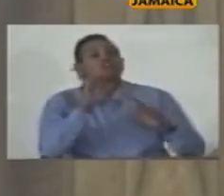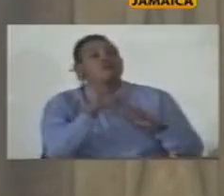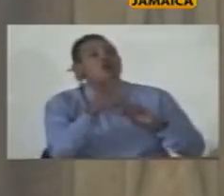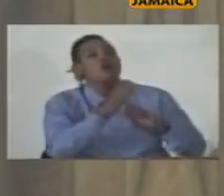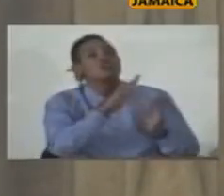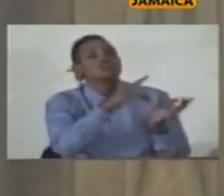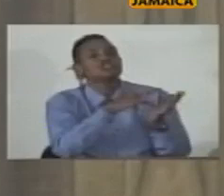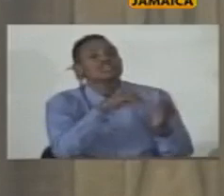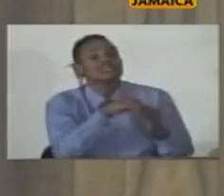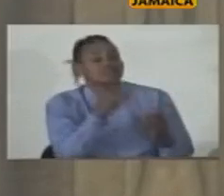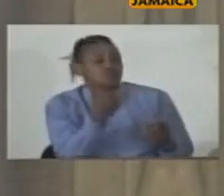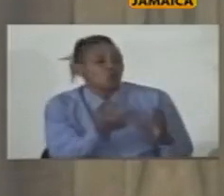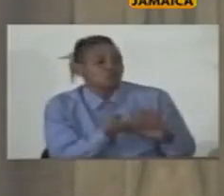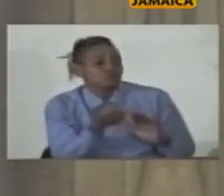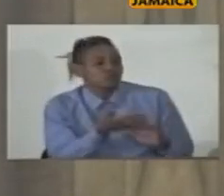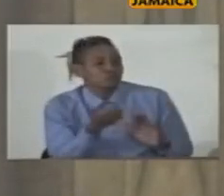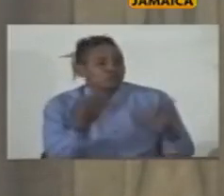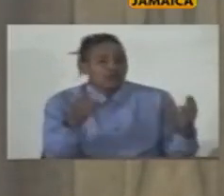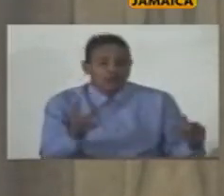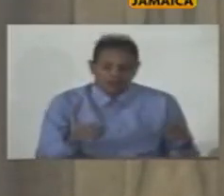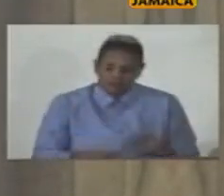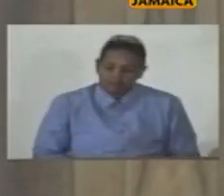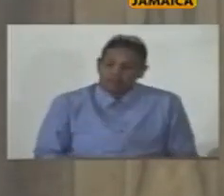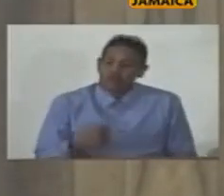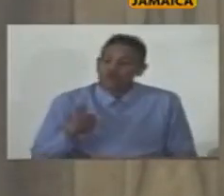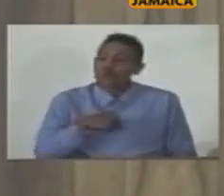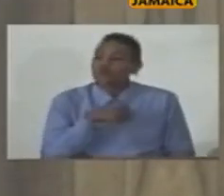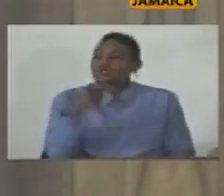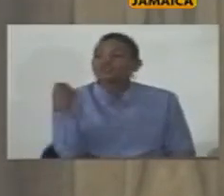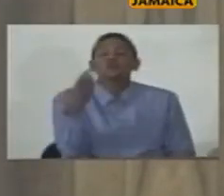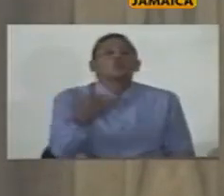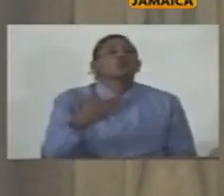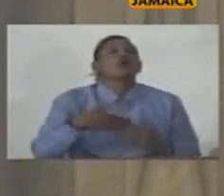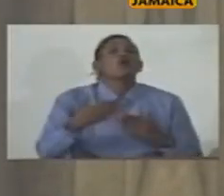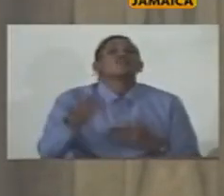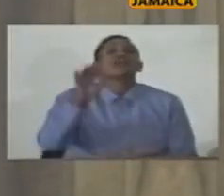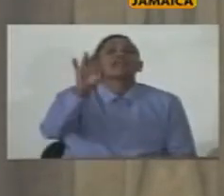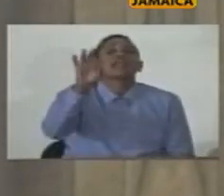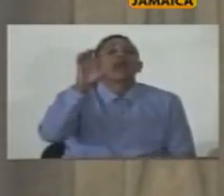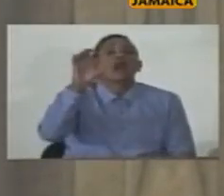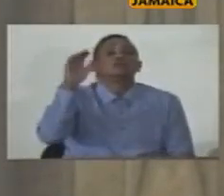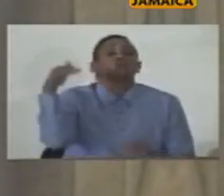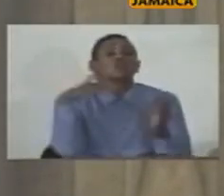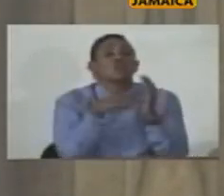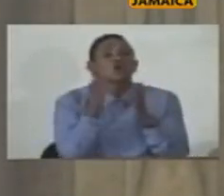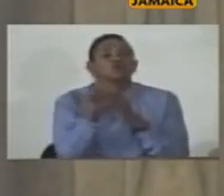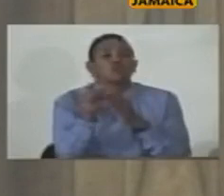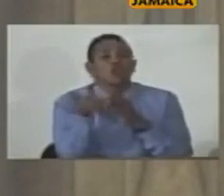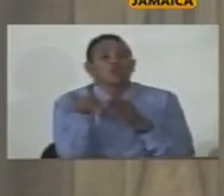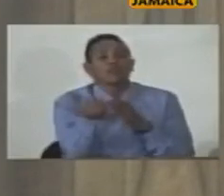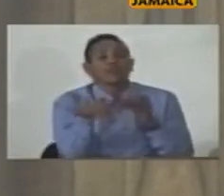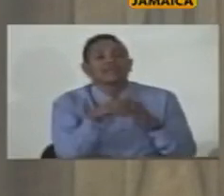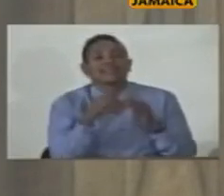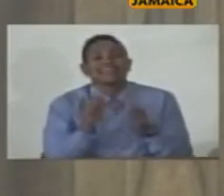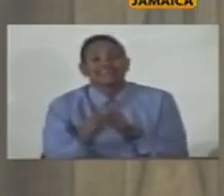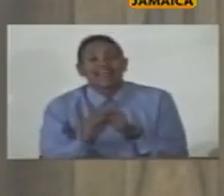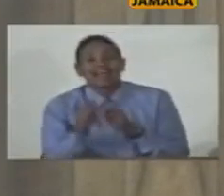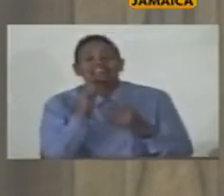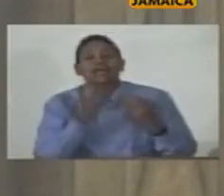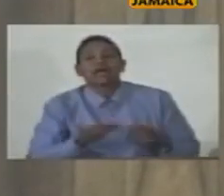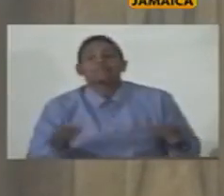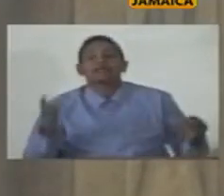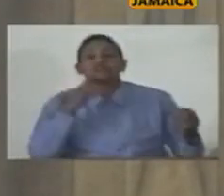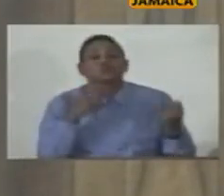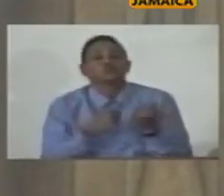center is currently in progress. We donated over $900,000 in cash and material to